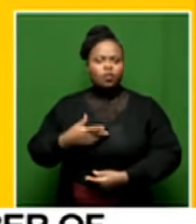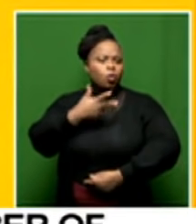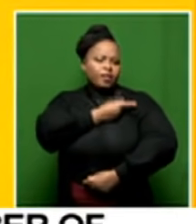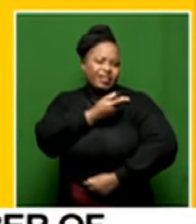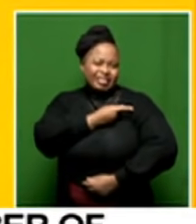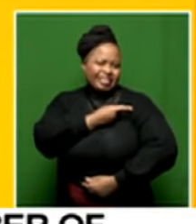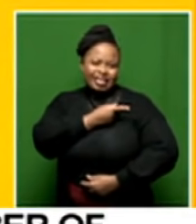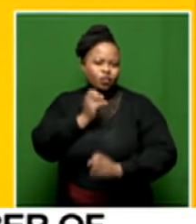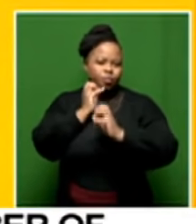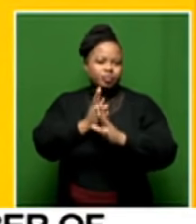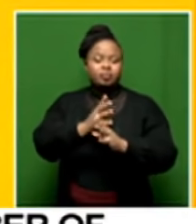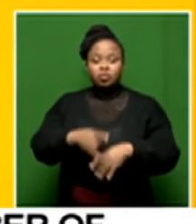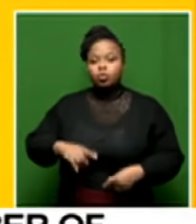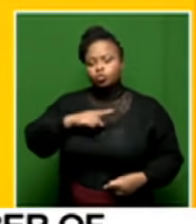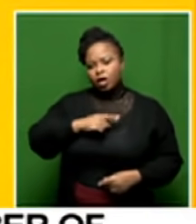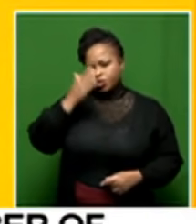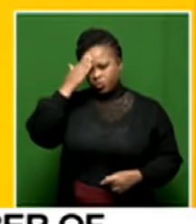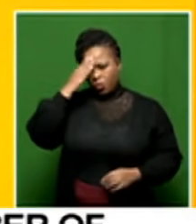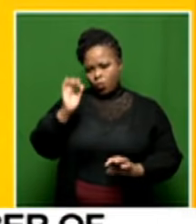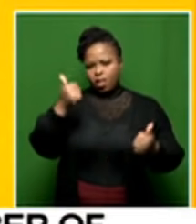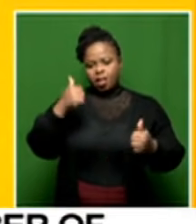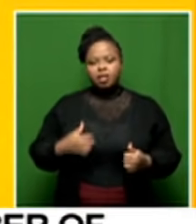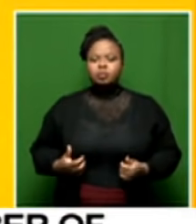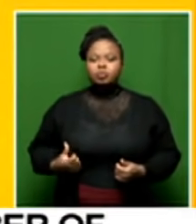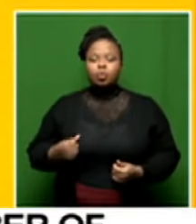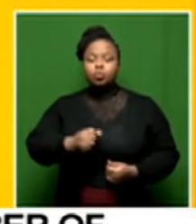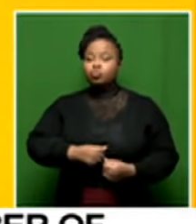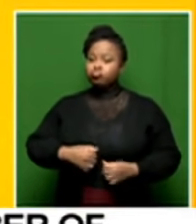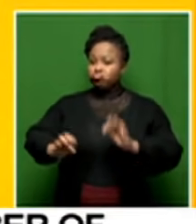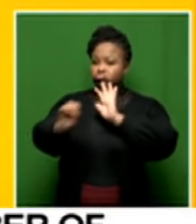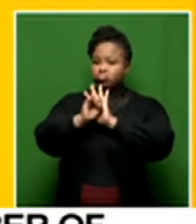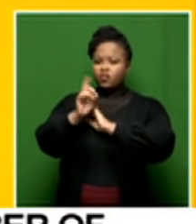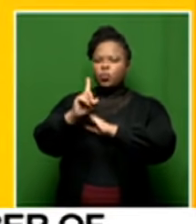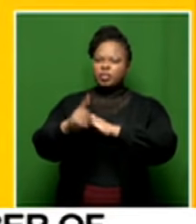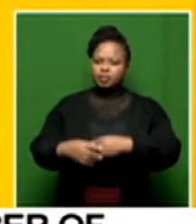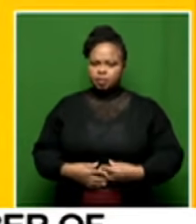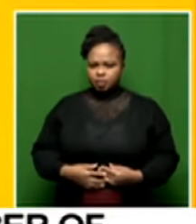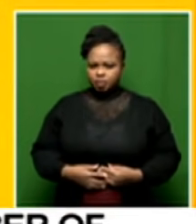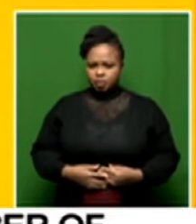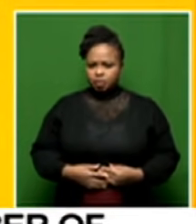I mean, you're more in the know-how. What are you seeing? Is this